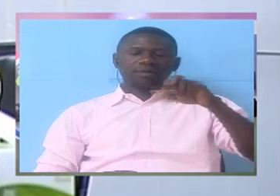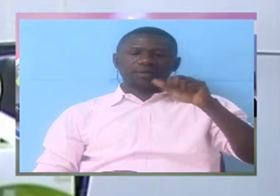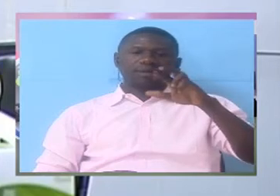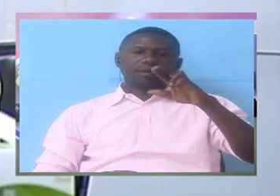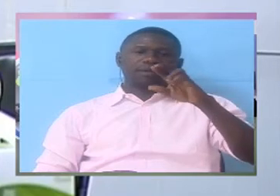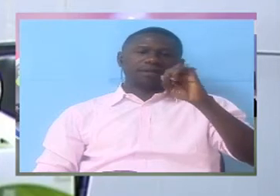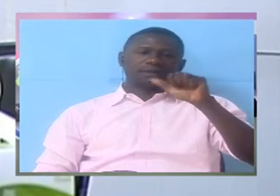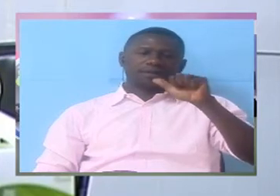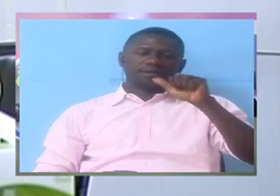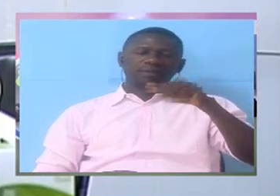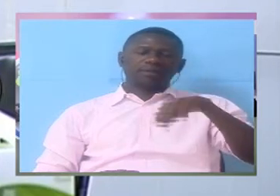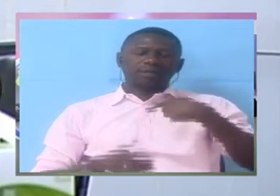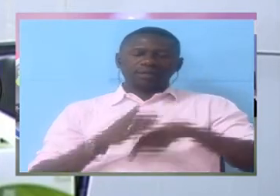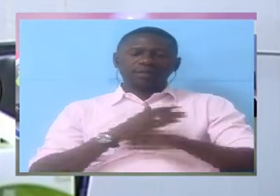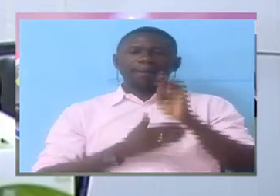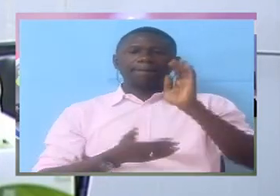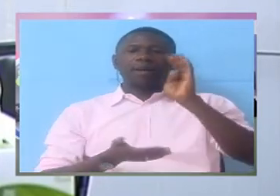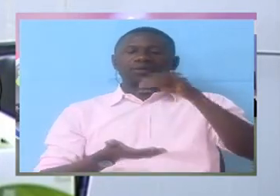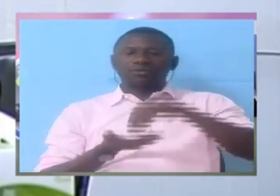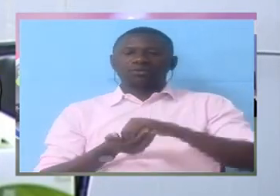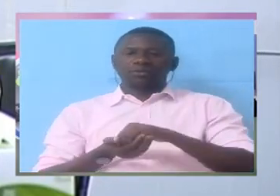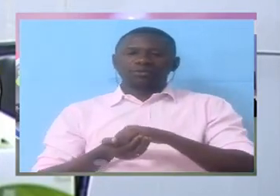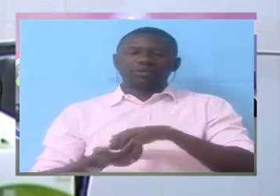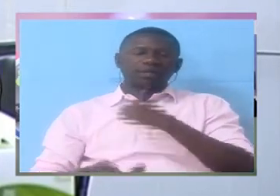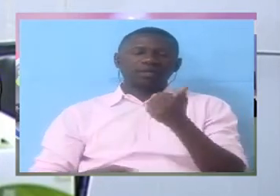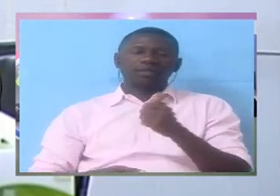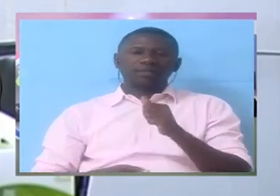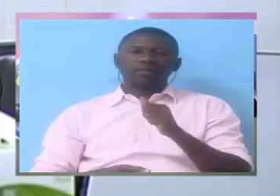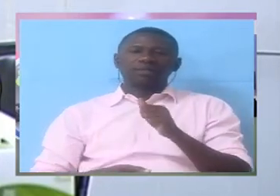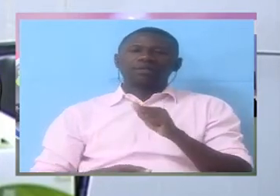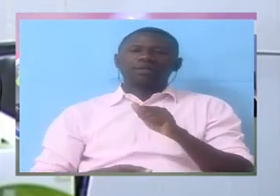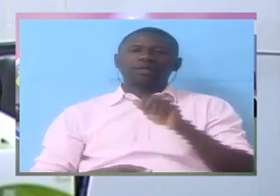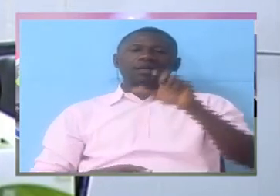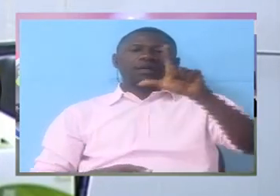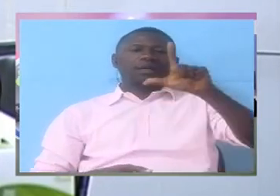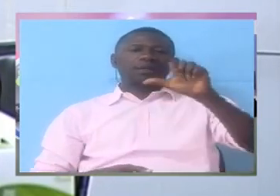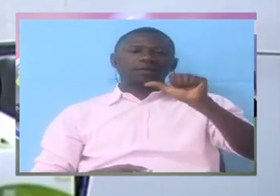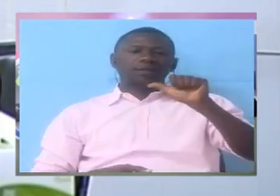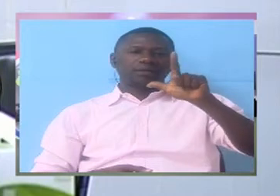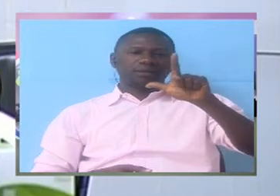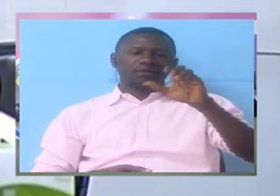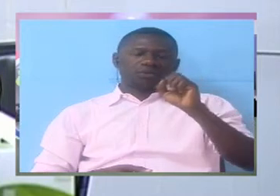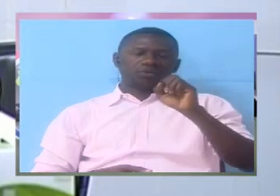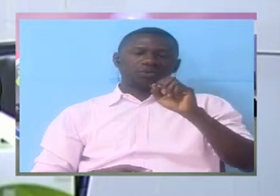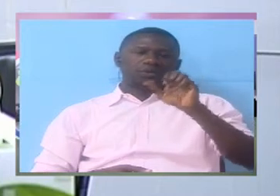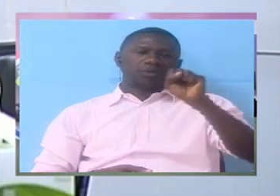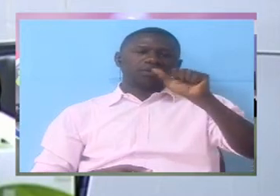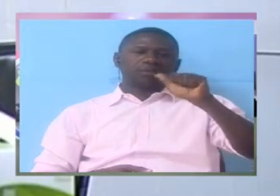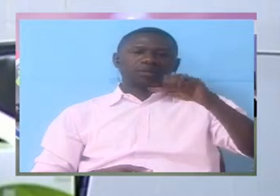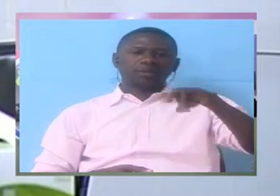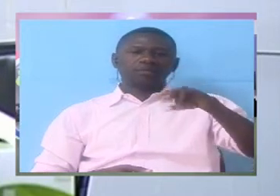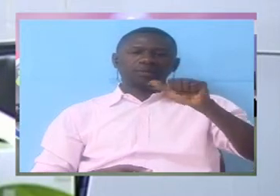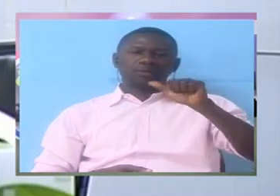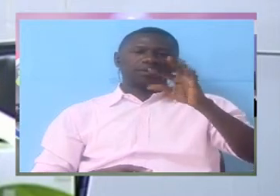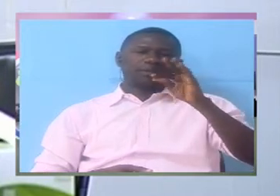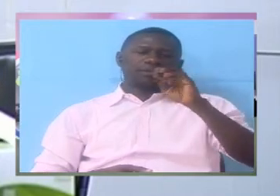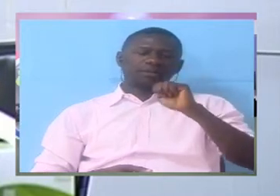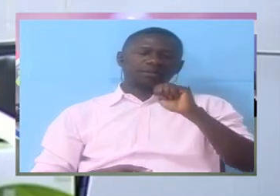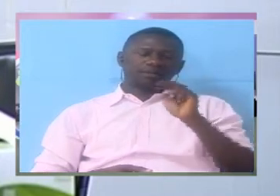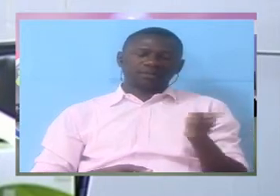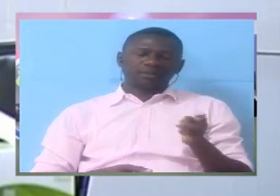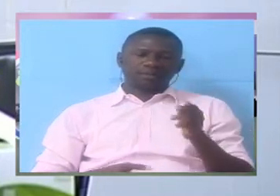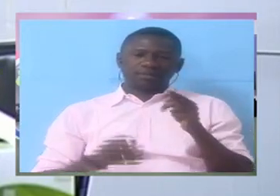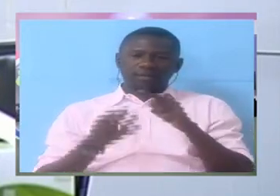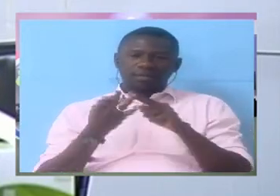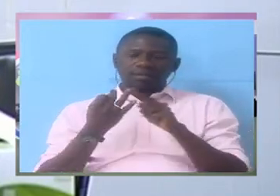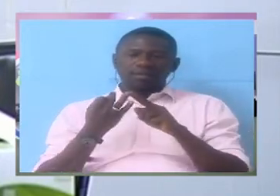And Alhaji Lalo Samate of Radio Gambia. Aning Alhaji Lalo Samate membe num Radio Gambia. Alhaji Mansour Ndiaye. Aning Alhaji